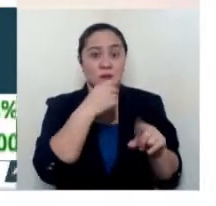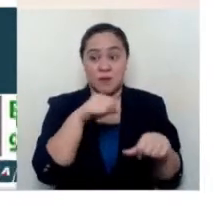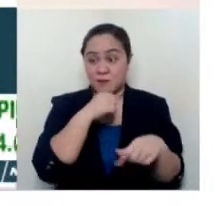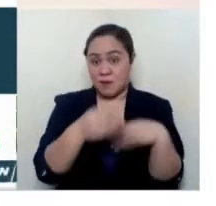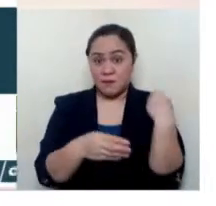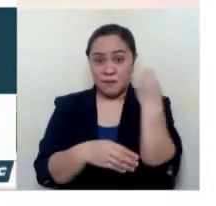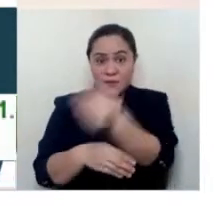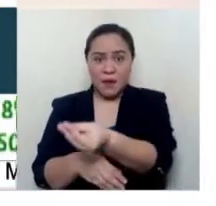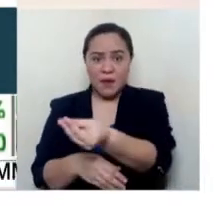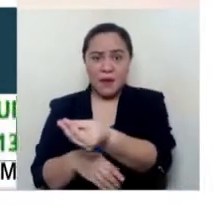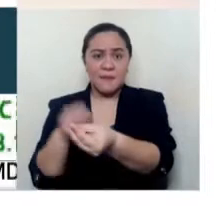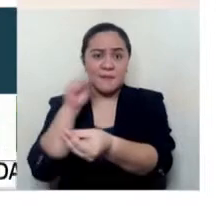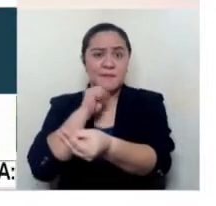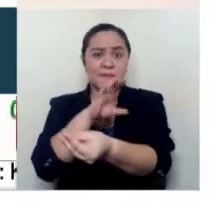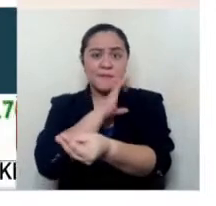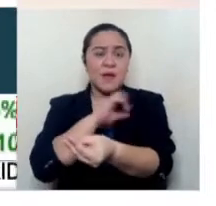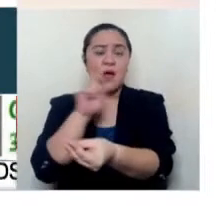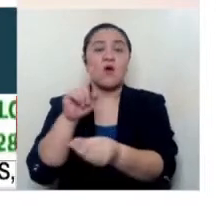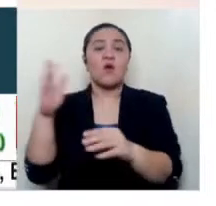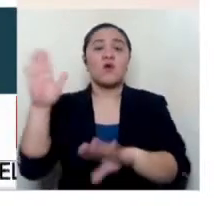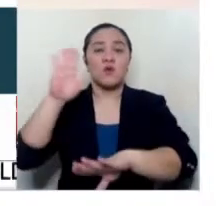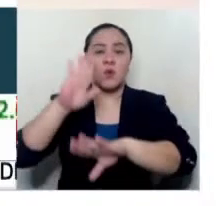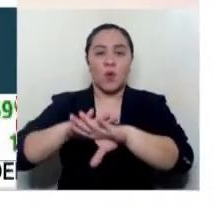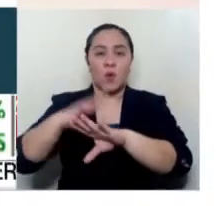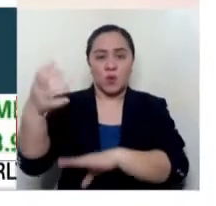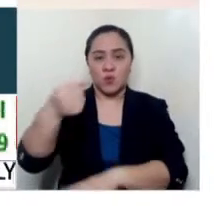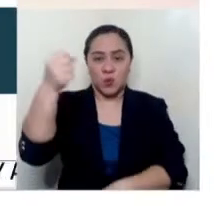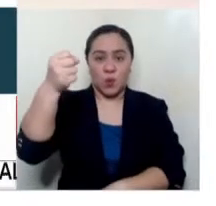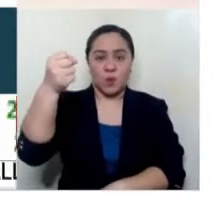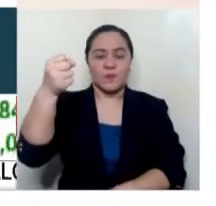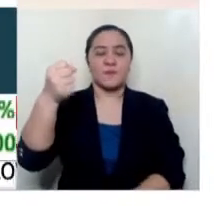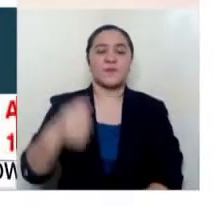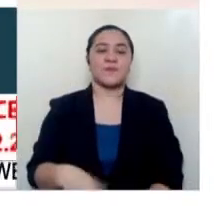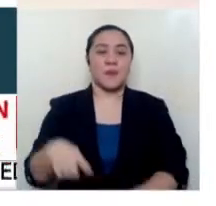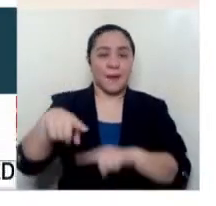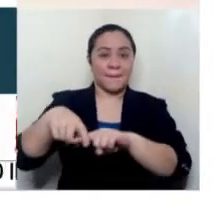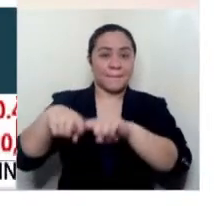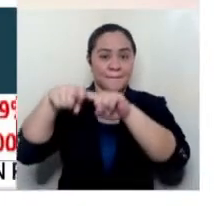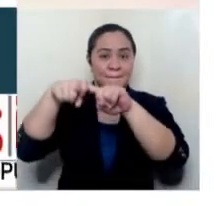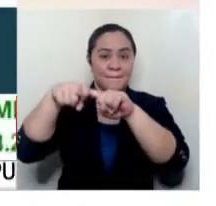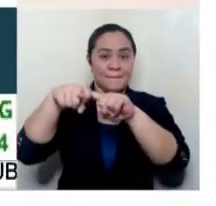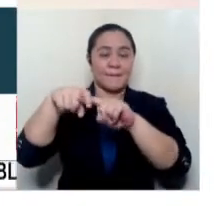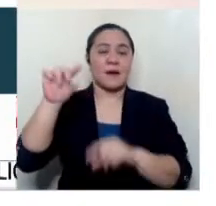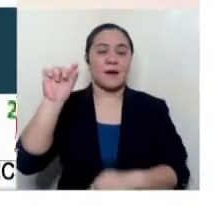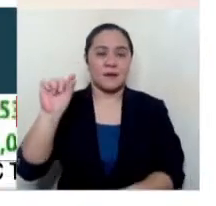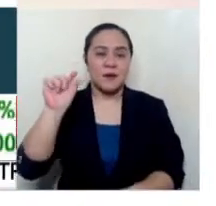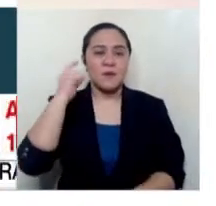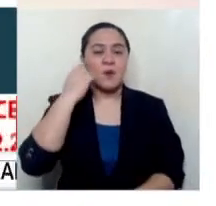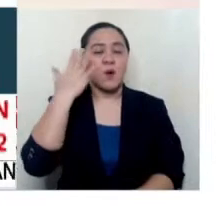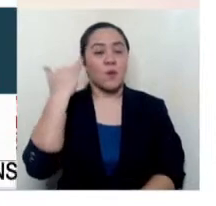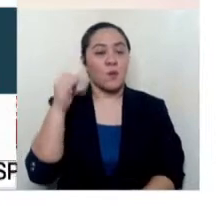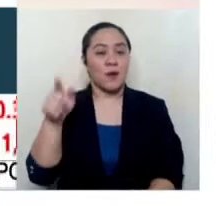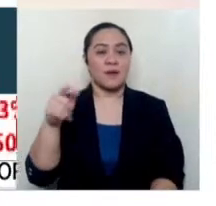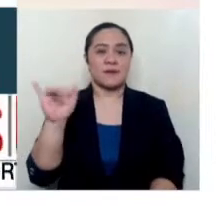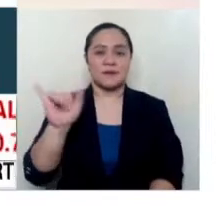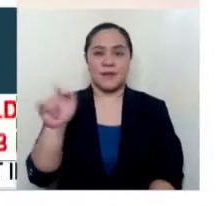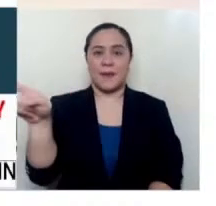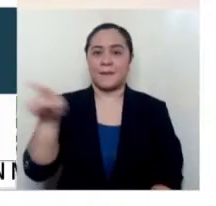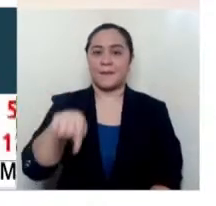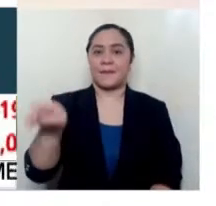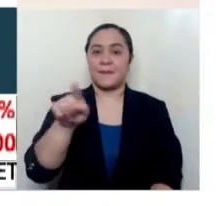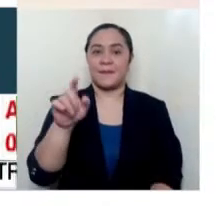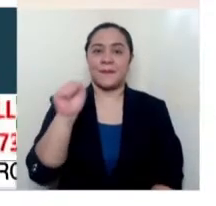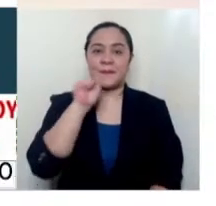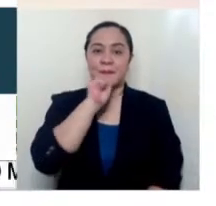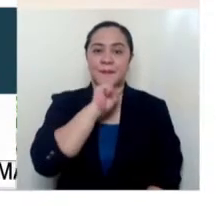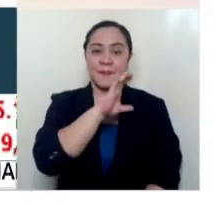the senior citizens, but at least put it on hold. And that would actually, that prompted the other senior citizens